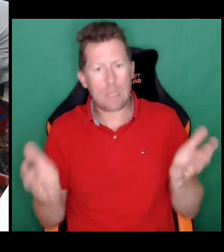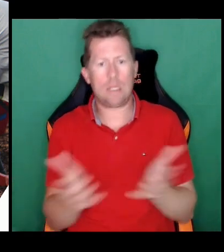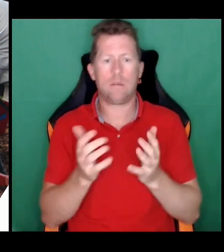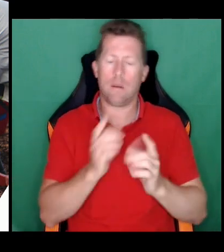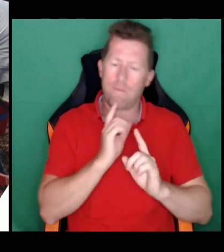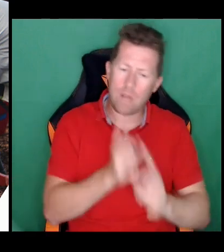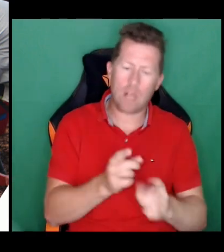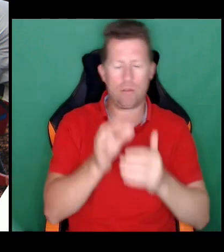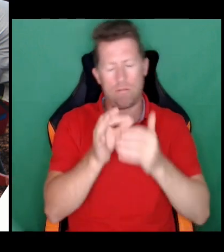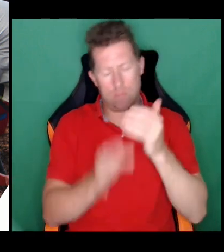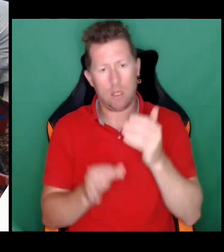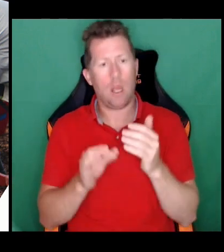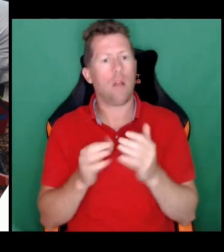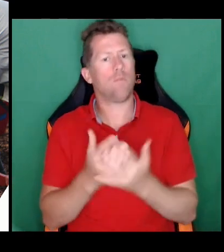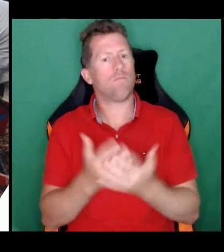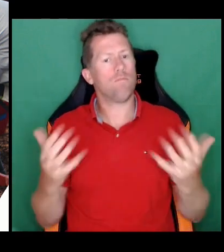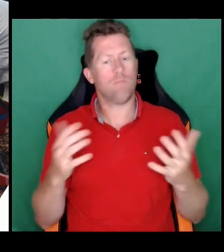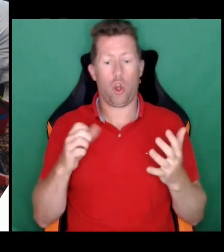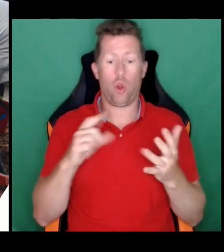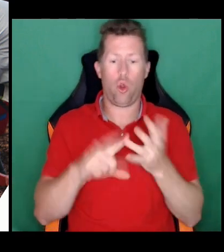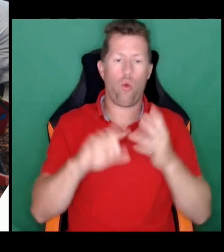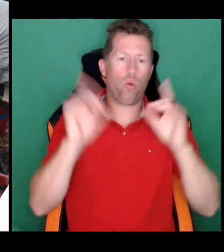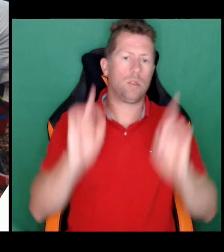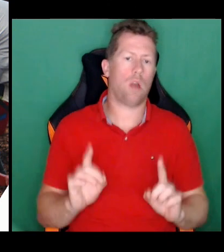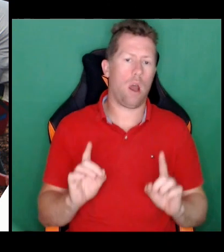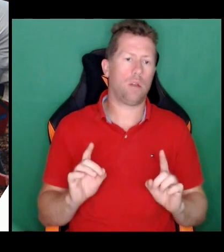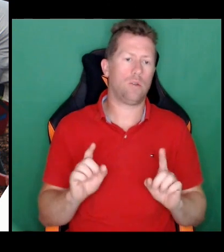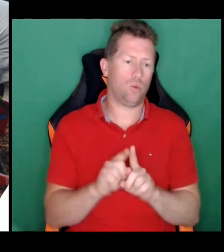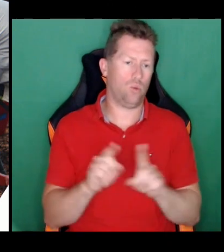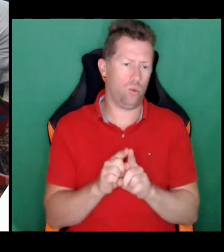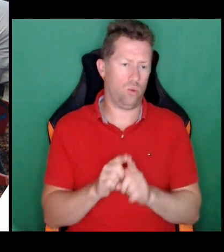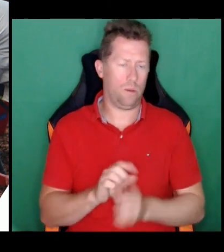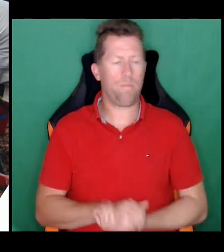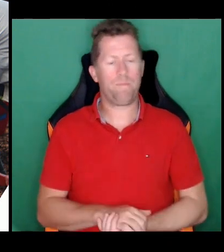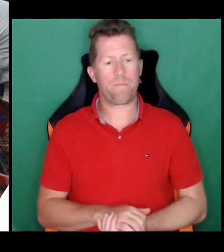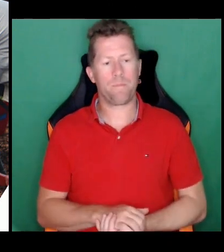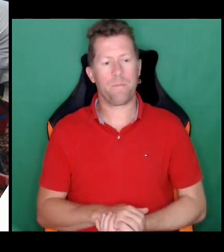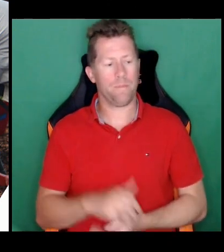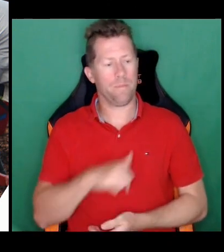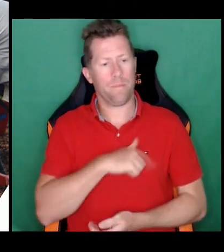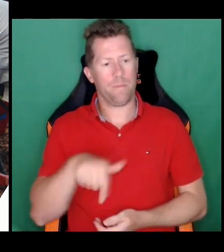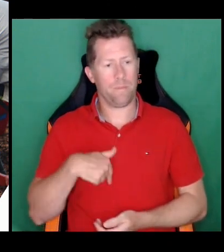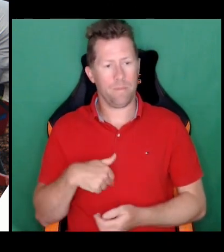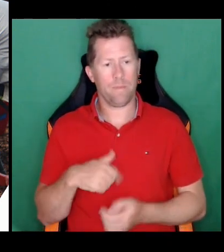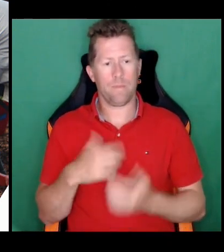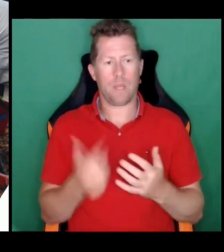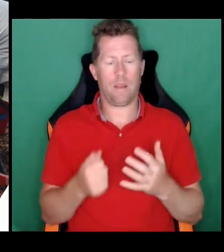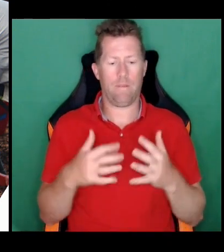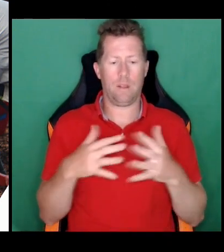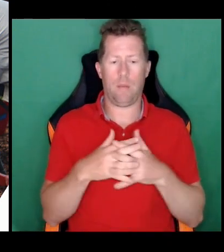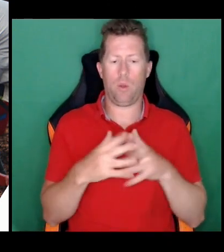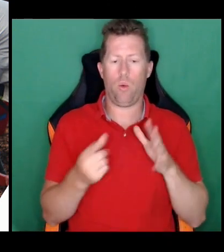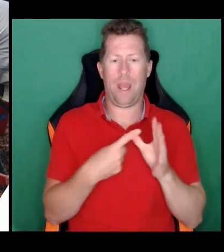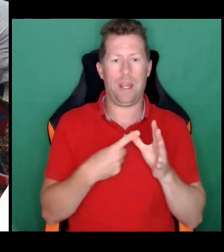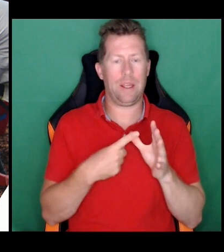so forth, and quite a bit of co-design, participatory design also. We're a WASEC, so that's WA Social